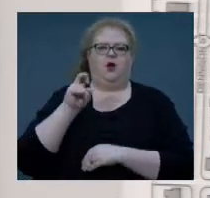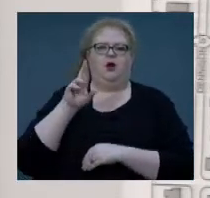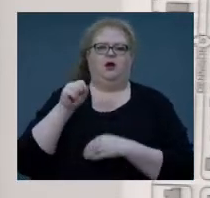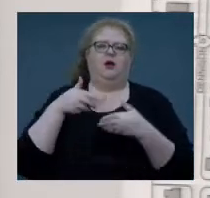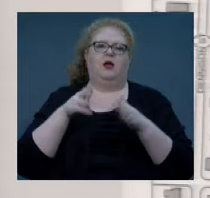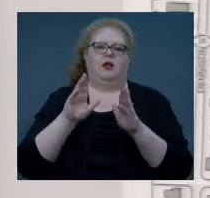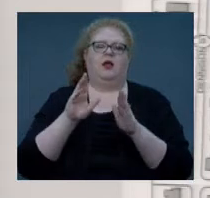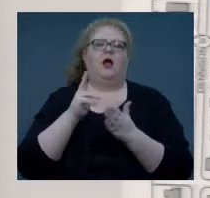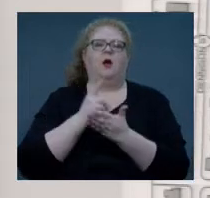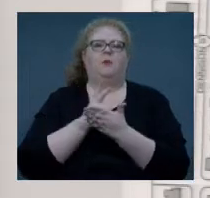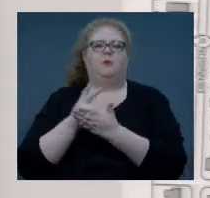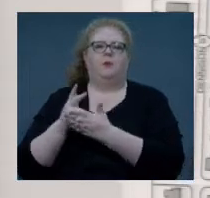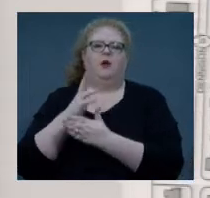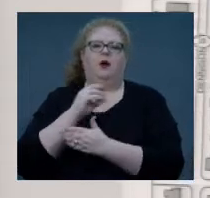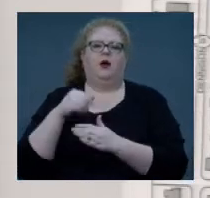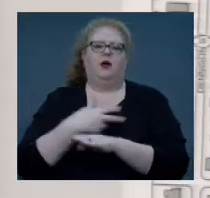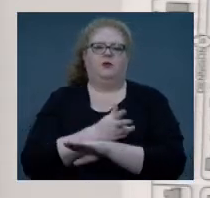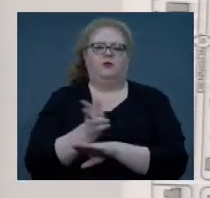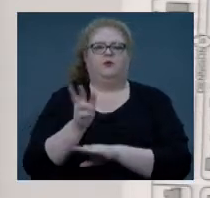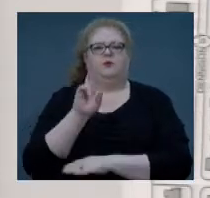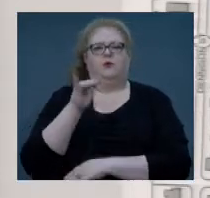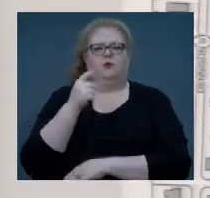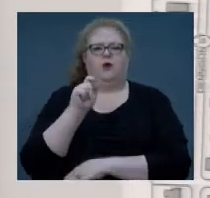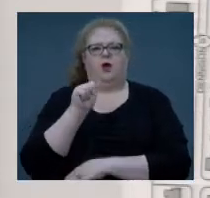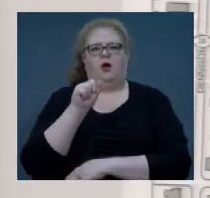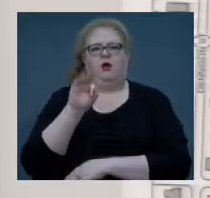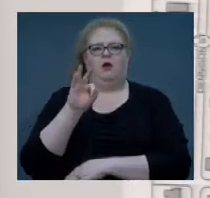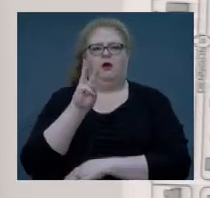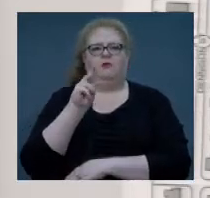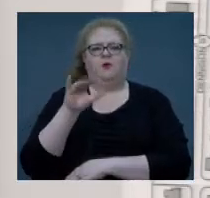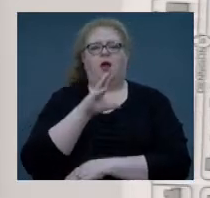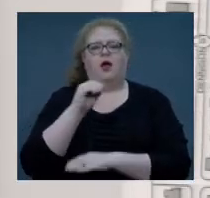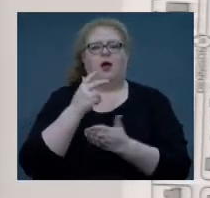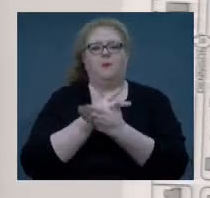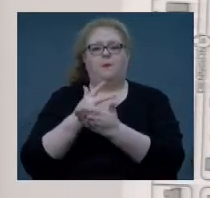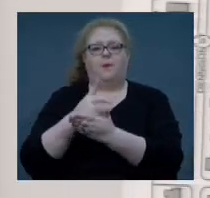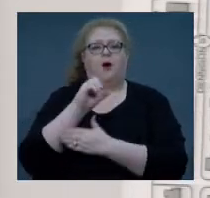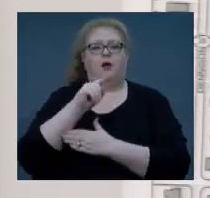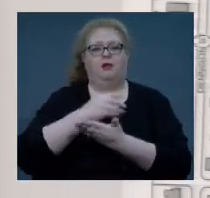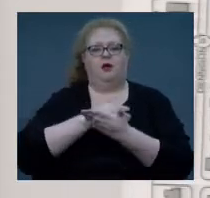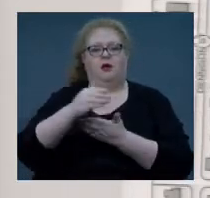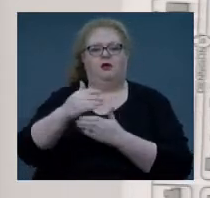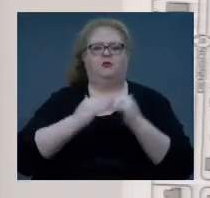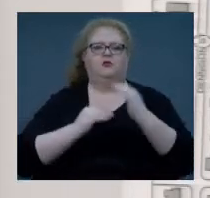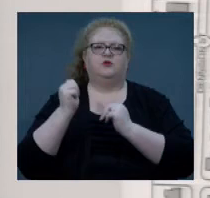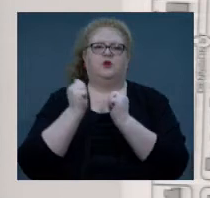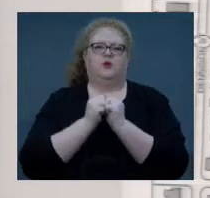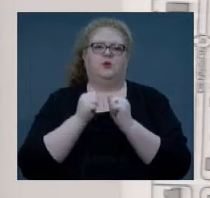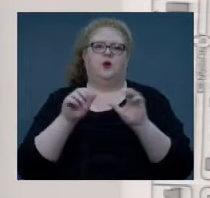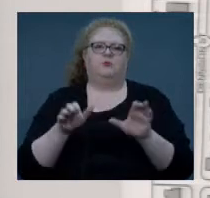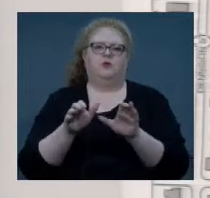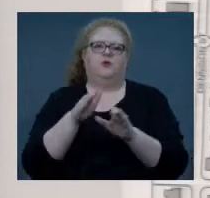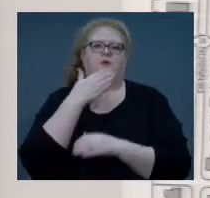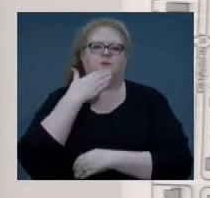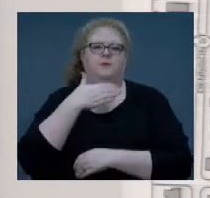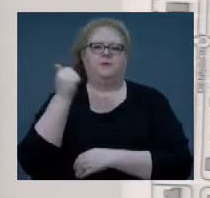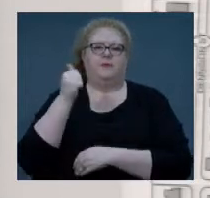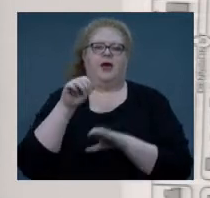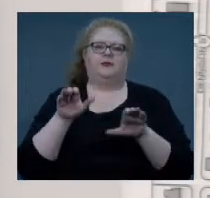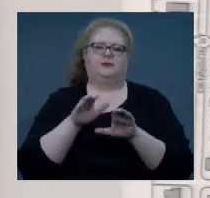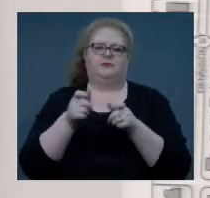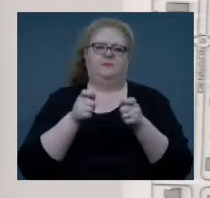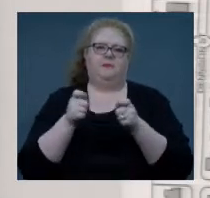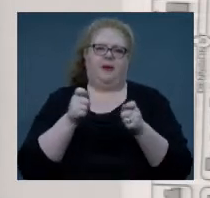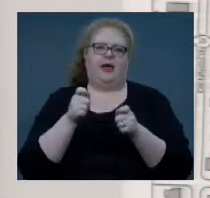public right-of-way. Staff also recommends a variance to allow the parking lot to be constructed in conformance with accepted best management practices